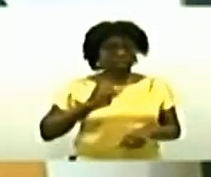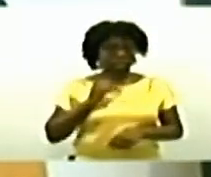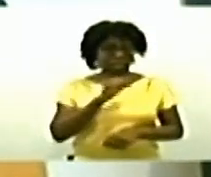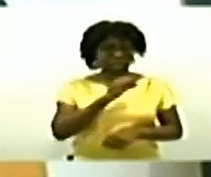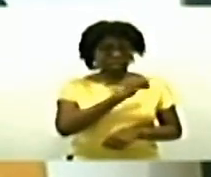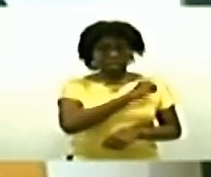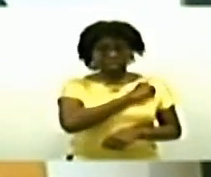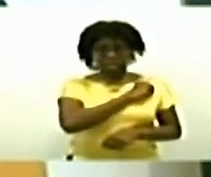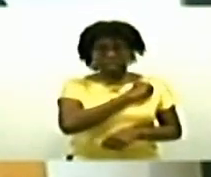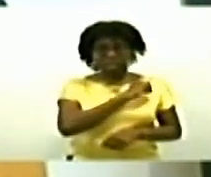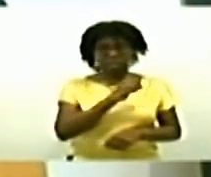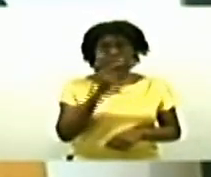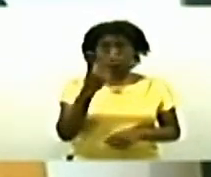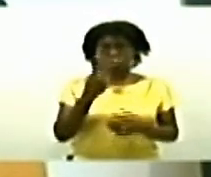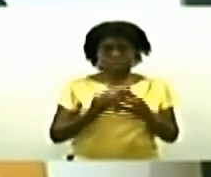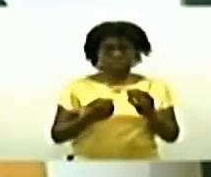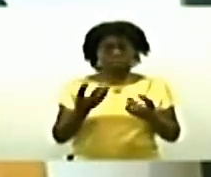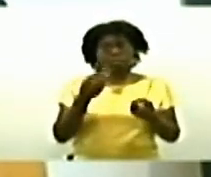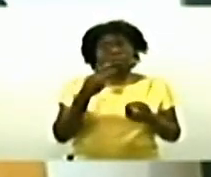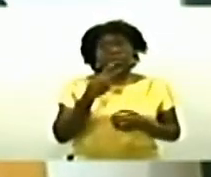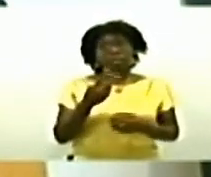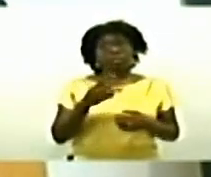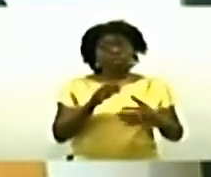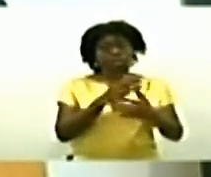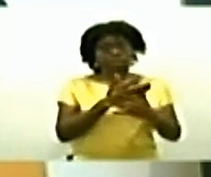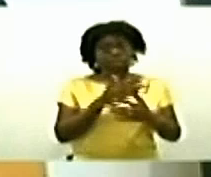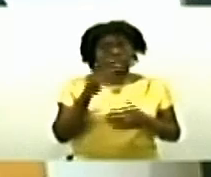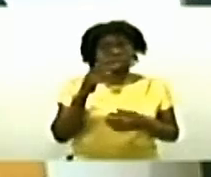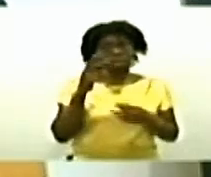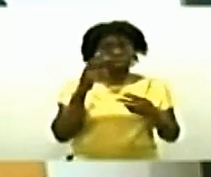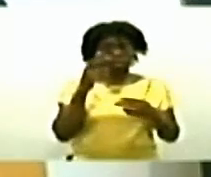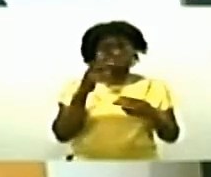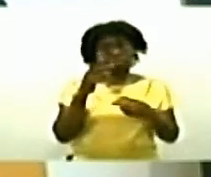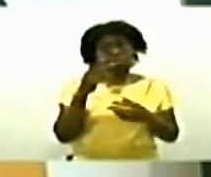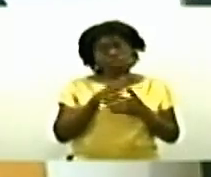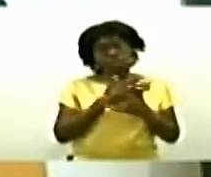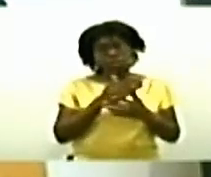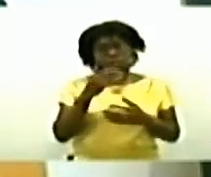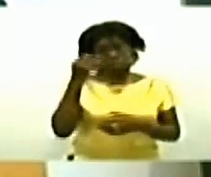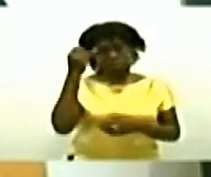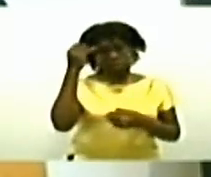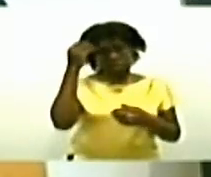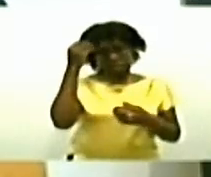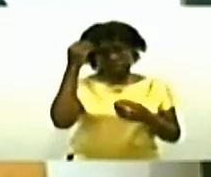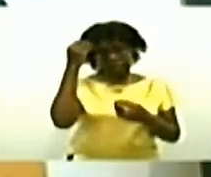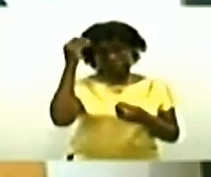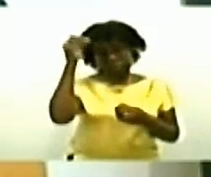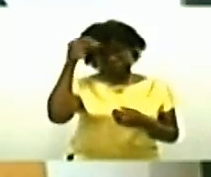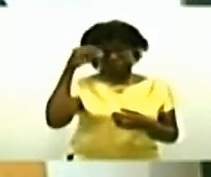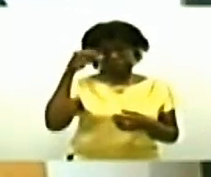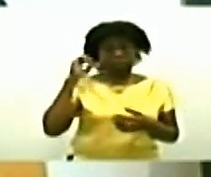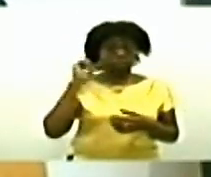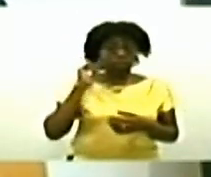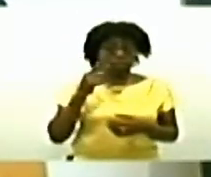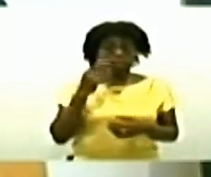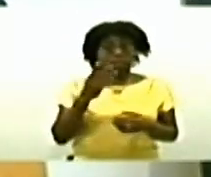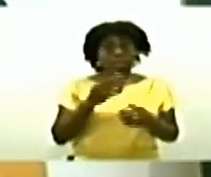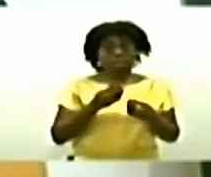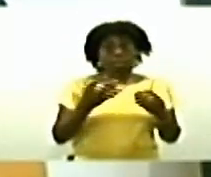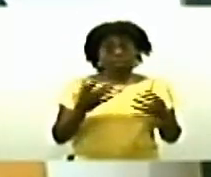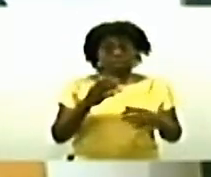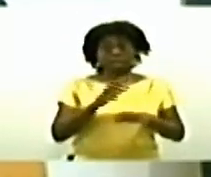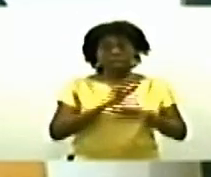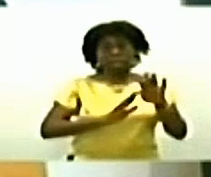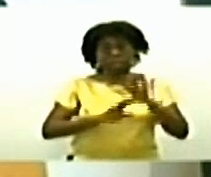just want to say as well that we share the view that we should see a lot more training, at least hands-on training, as opposed to just the